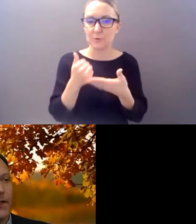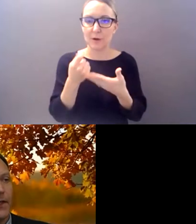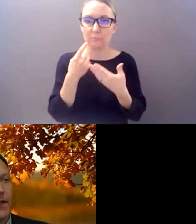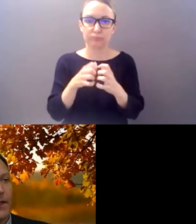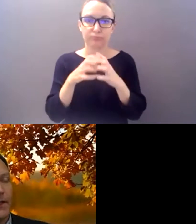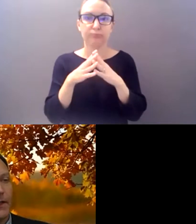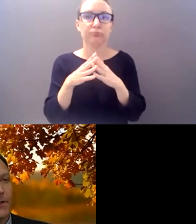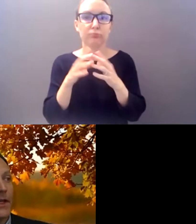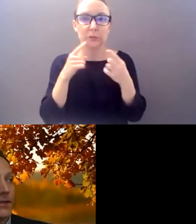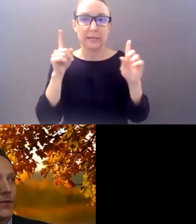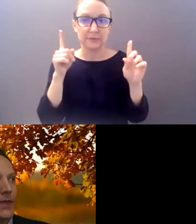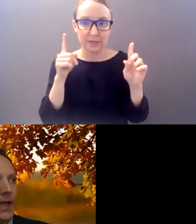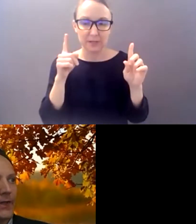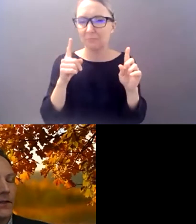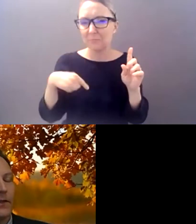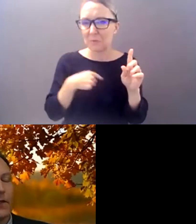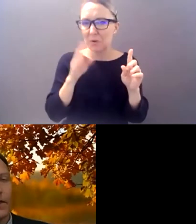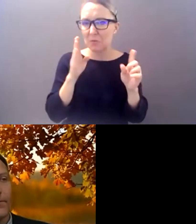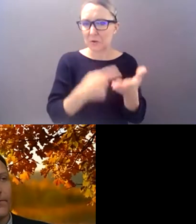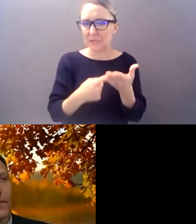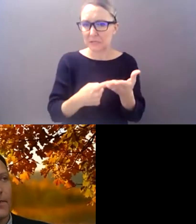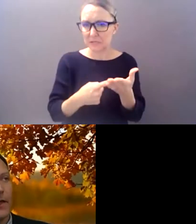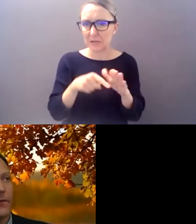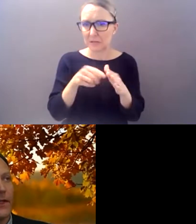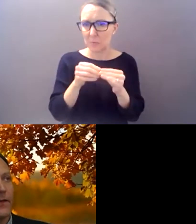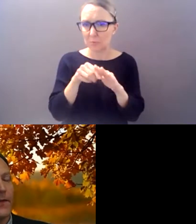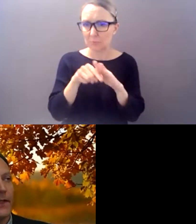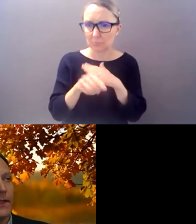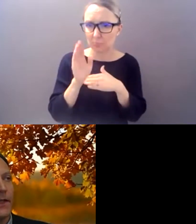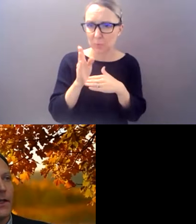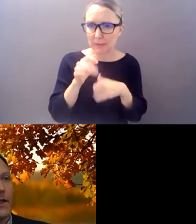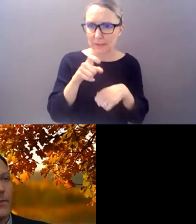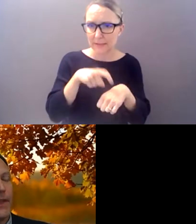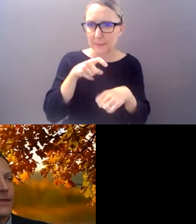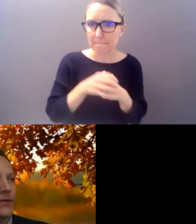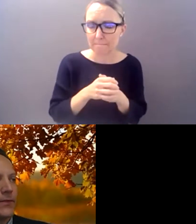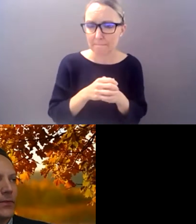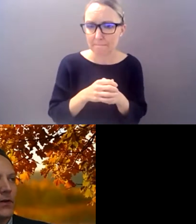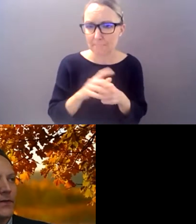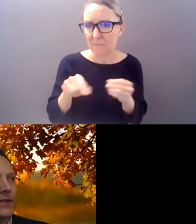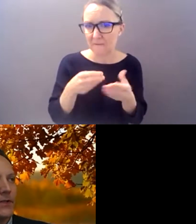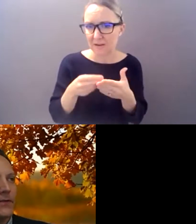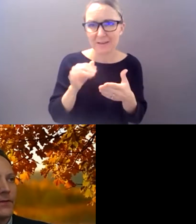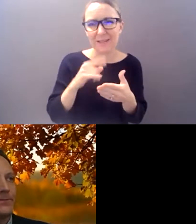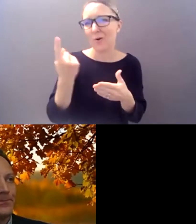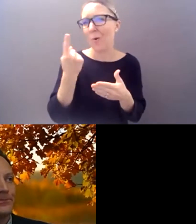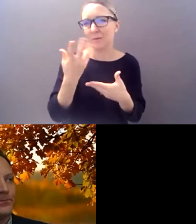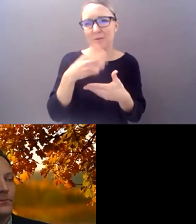definitely, discussions we'd be having about, funding. And that's always been part of this